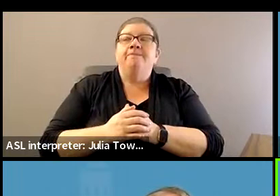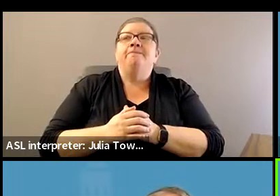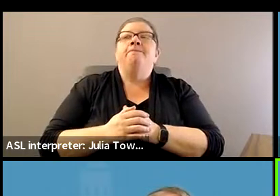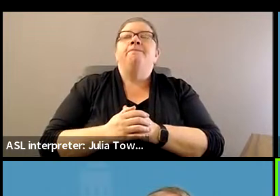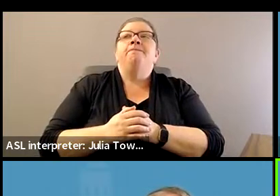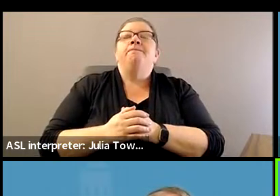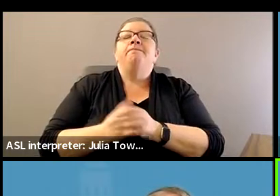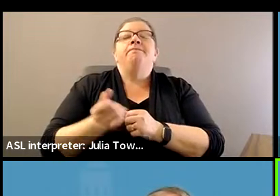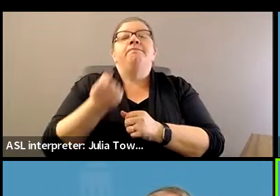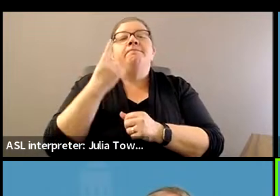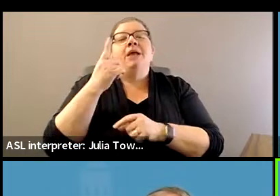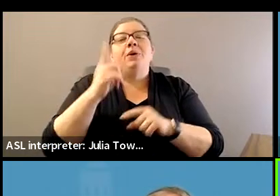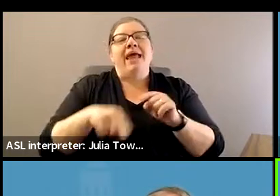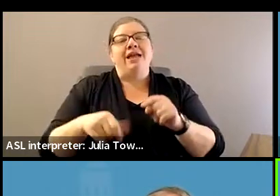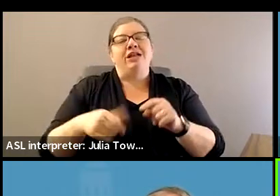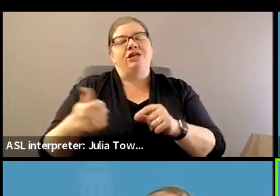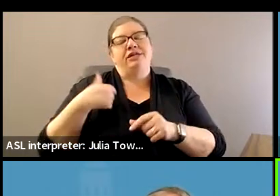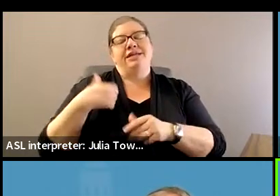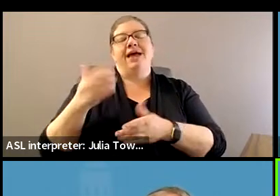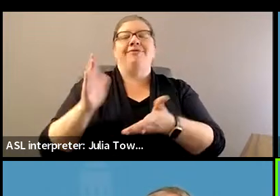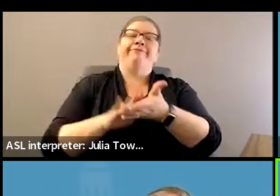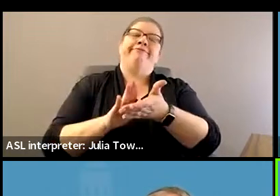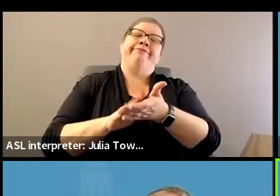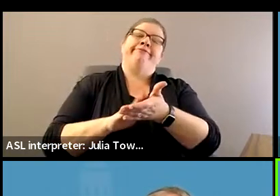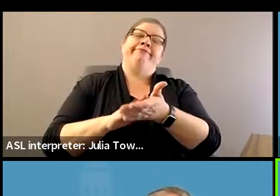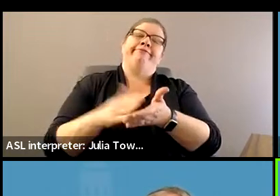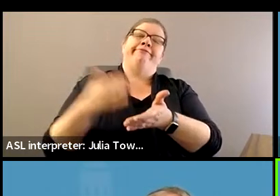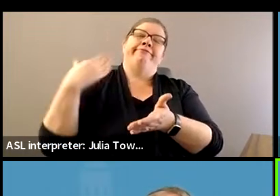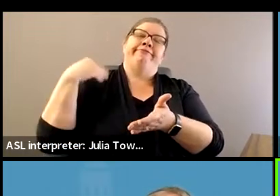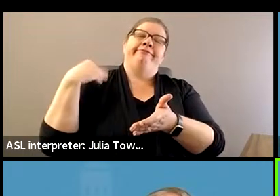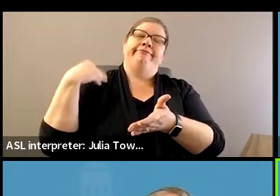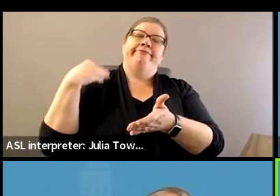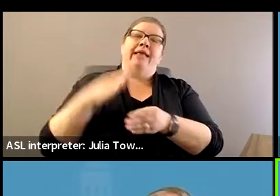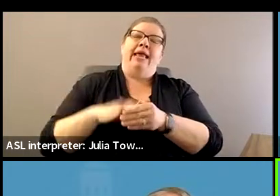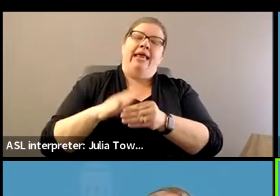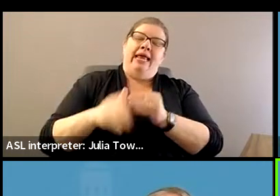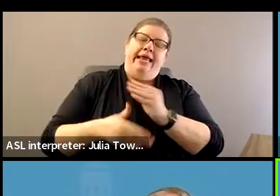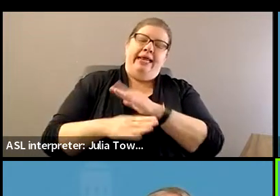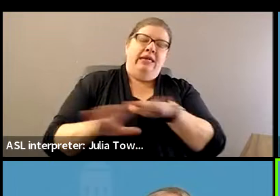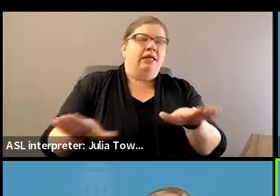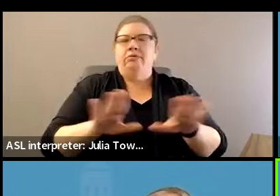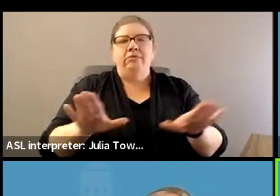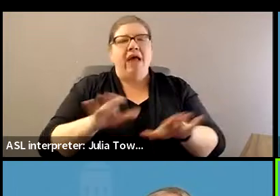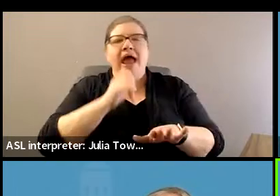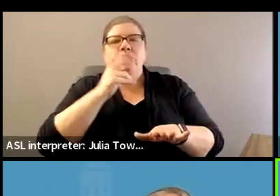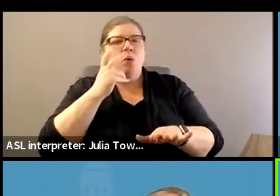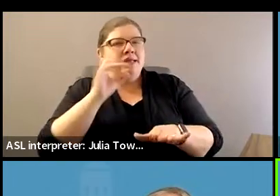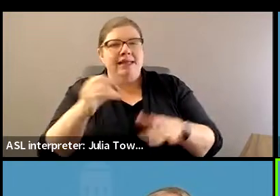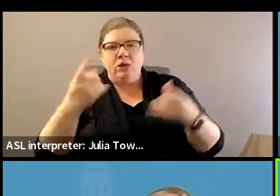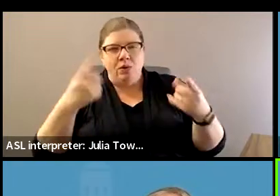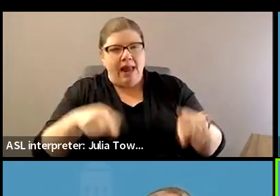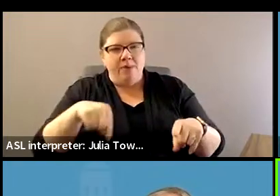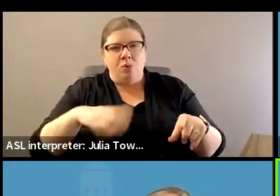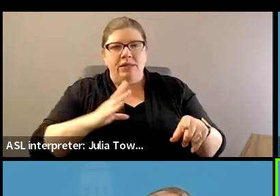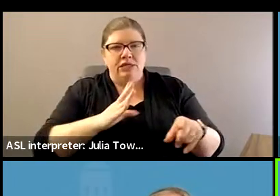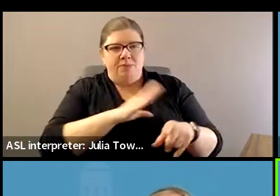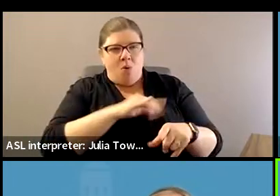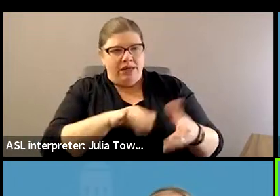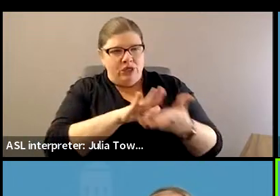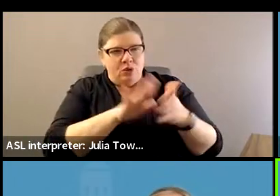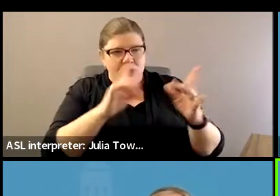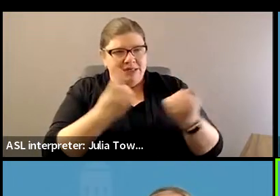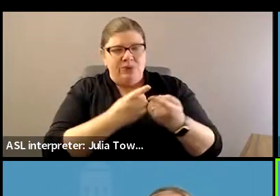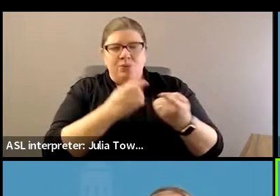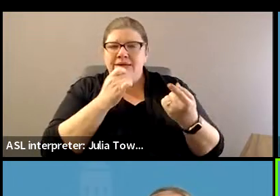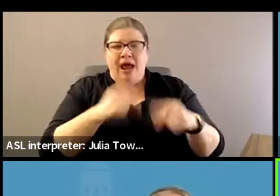But we can't just pat ourselves on the back and let it end here. And I don't think that we are, and I don't see that happening with this board and with this school district and